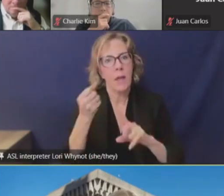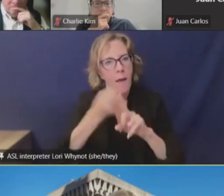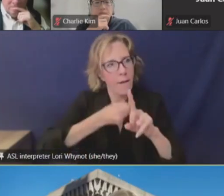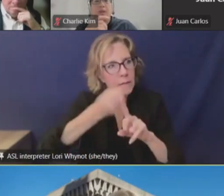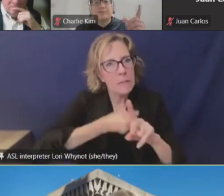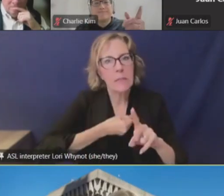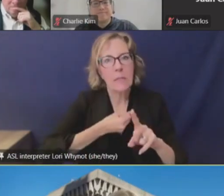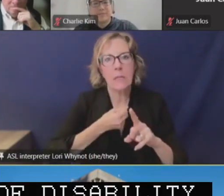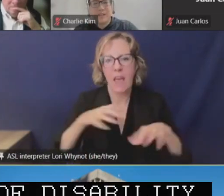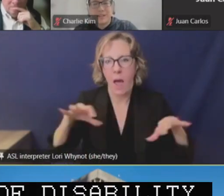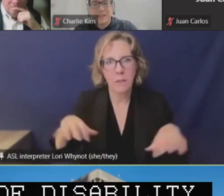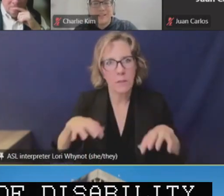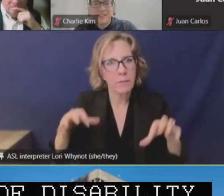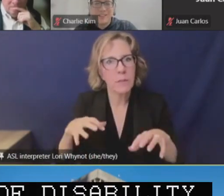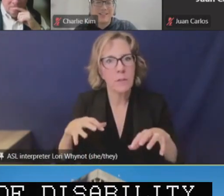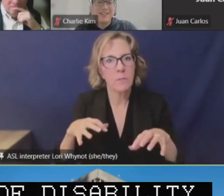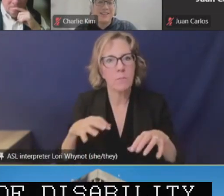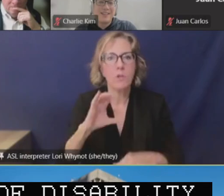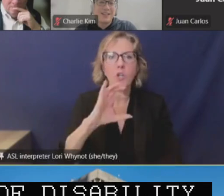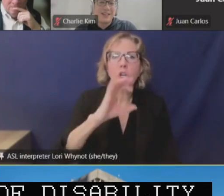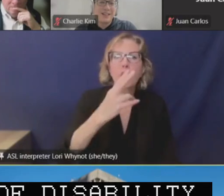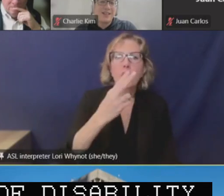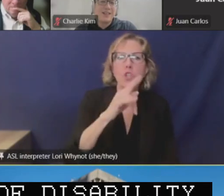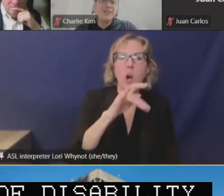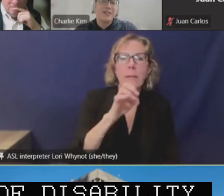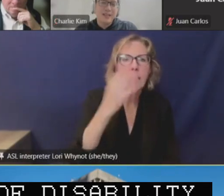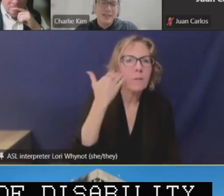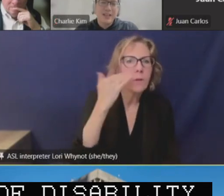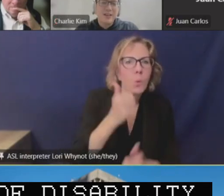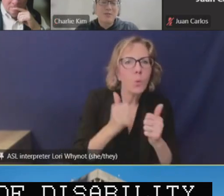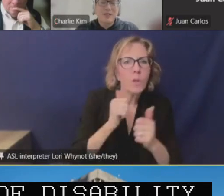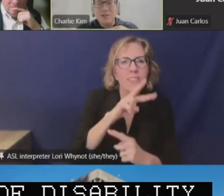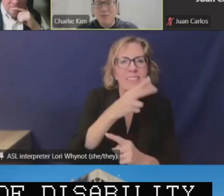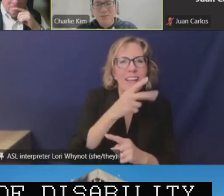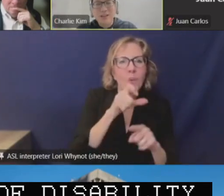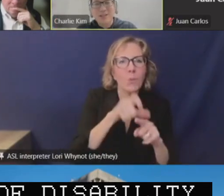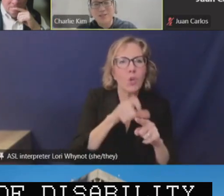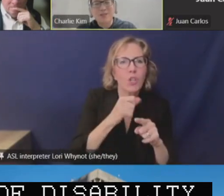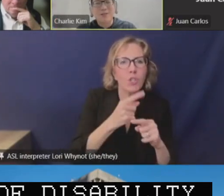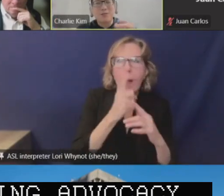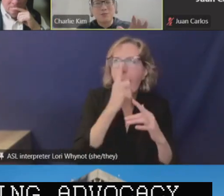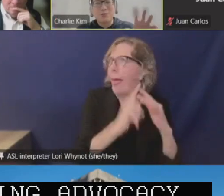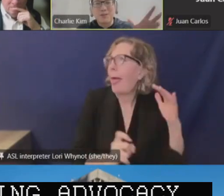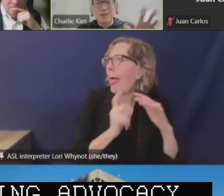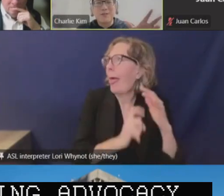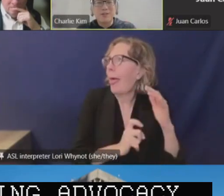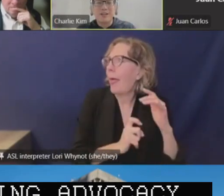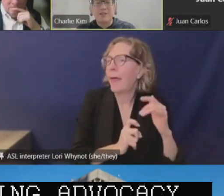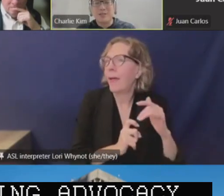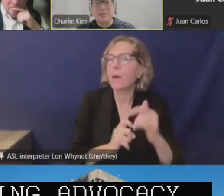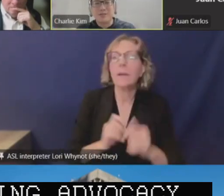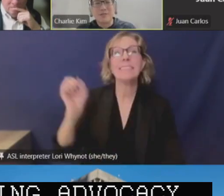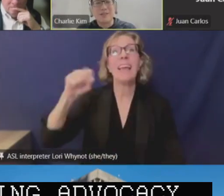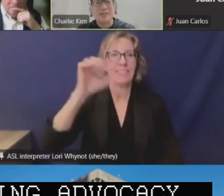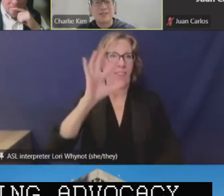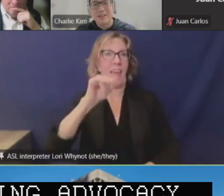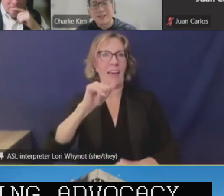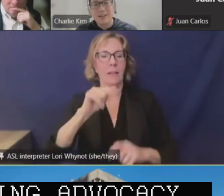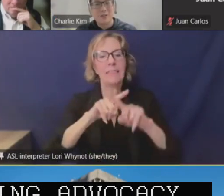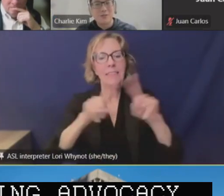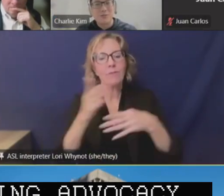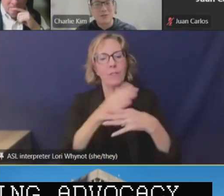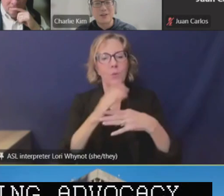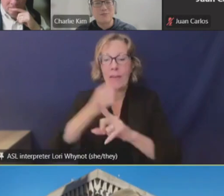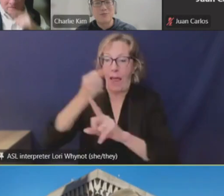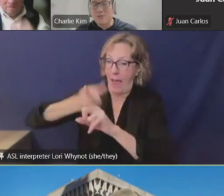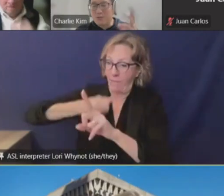sure which word you were looking for, but the activism. No, thank you. Yes, the difference between advocacy and advocacy.